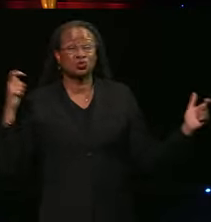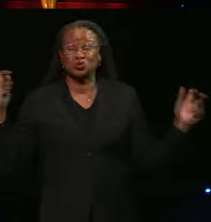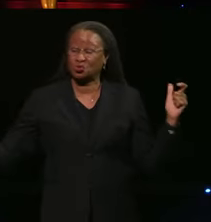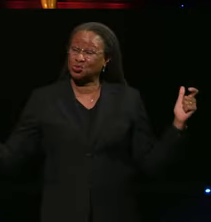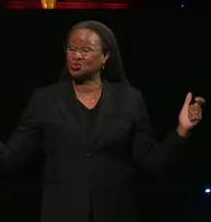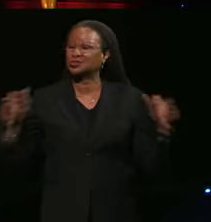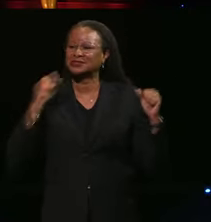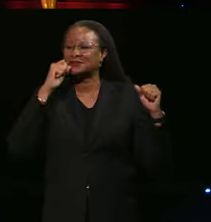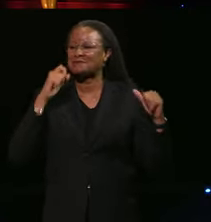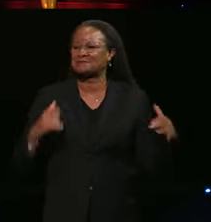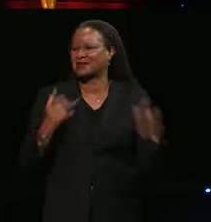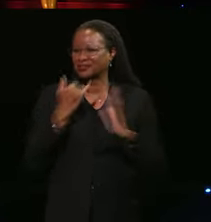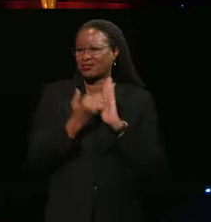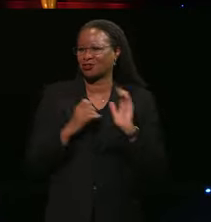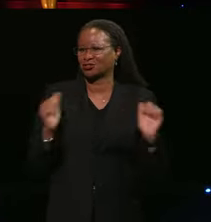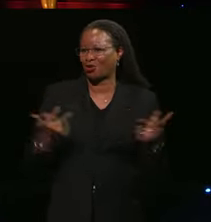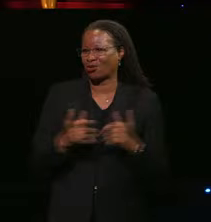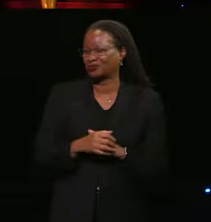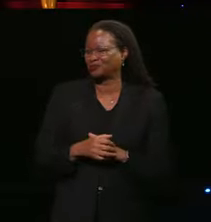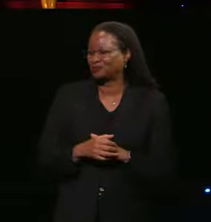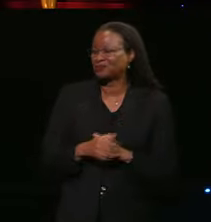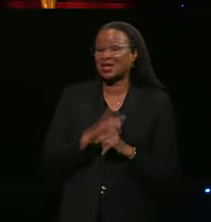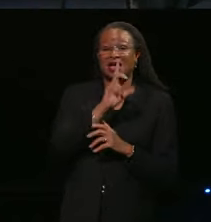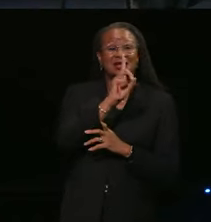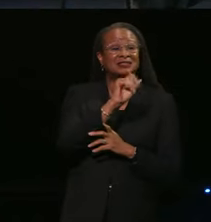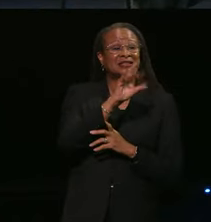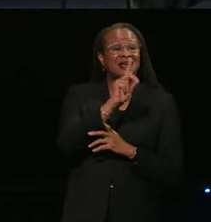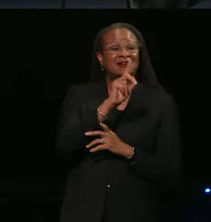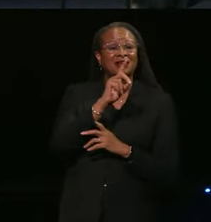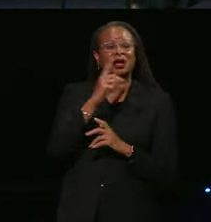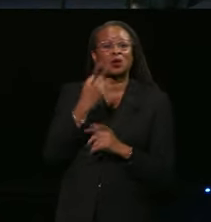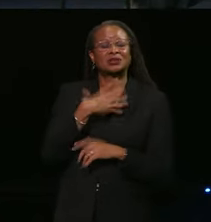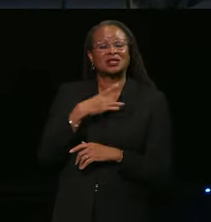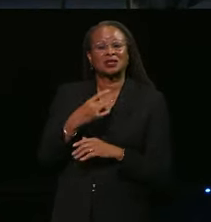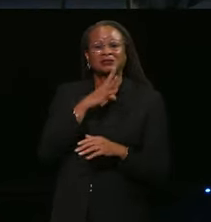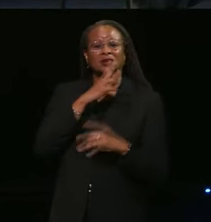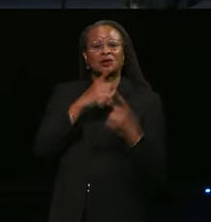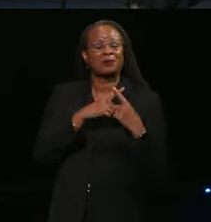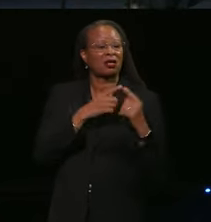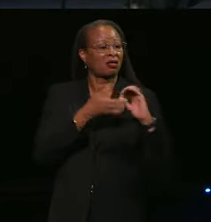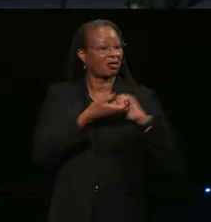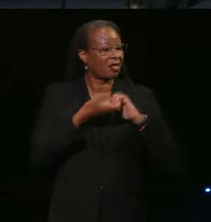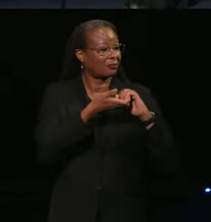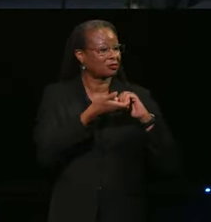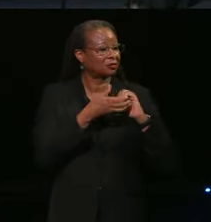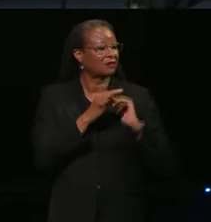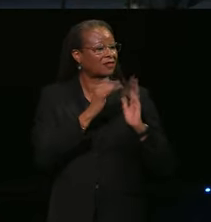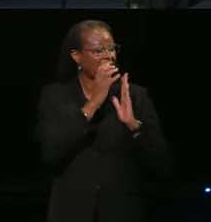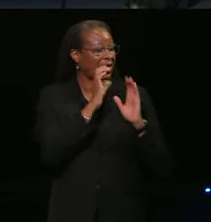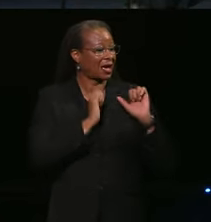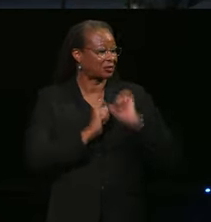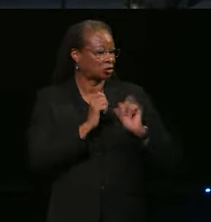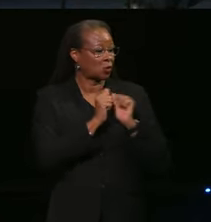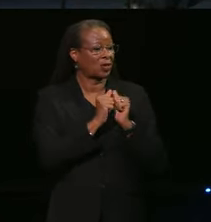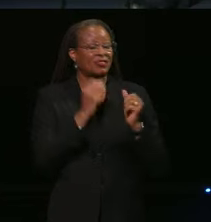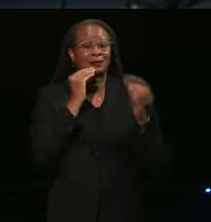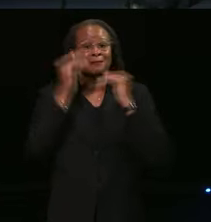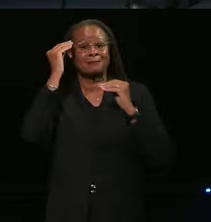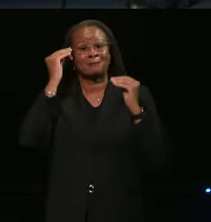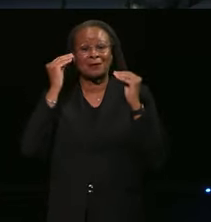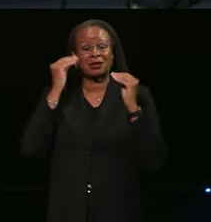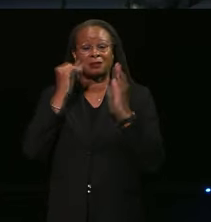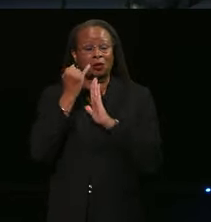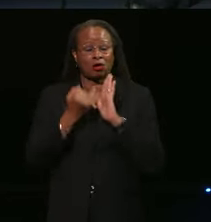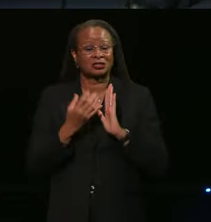Massive. Yeah, amazing artist. So, David, I always like to talk about the collaboration of the actor with the makeup artist